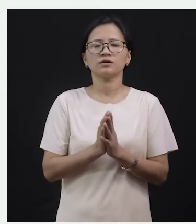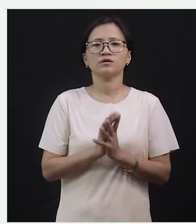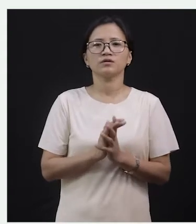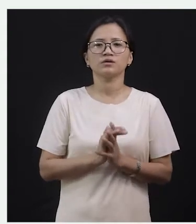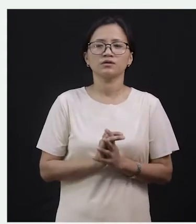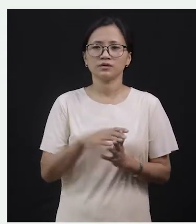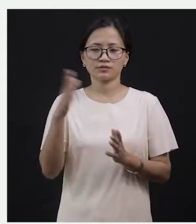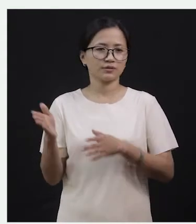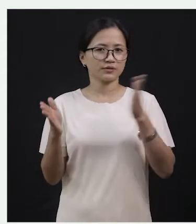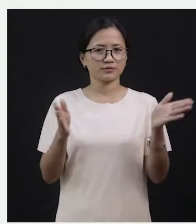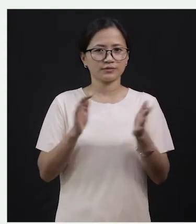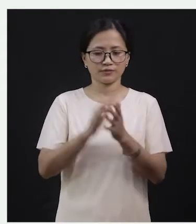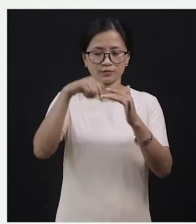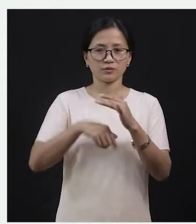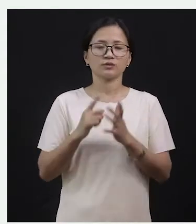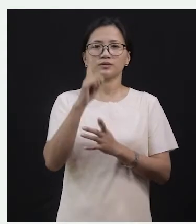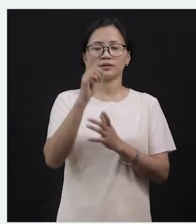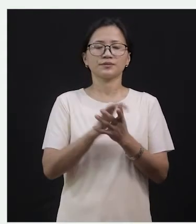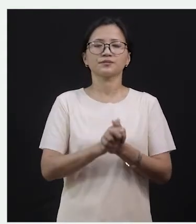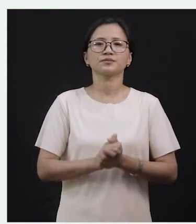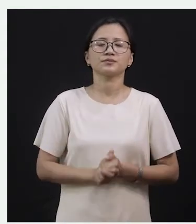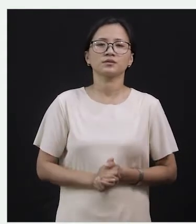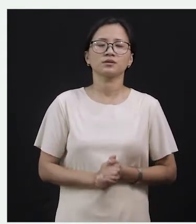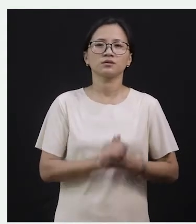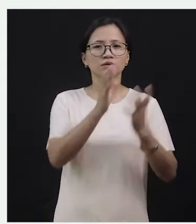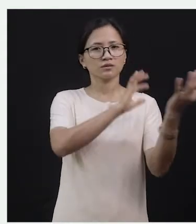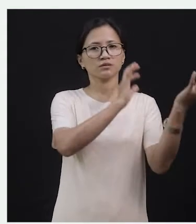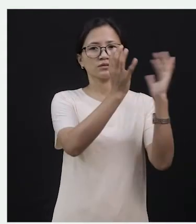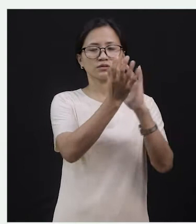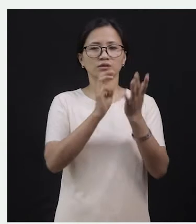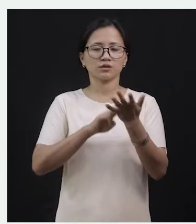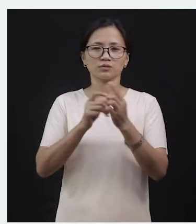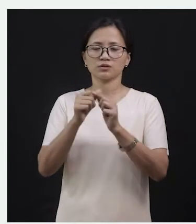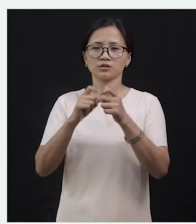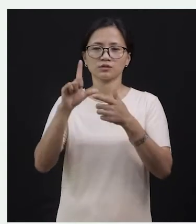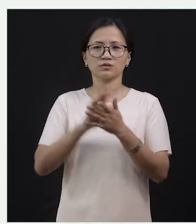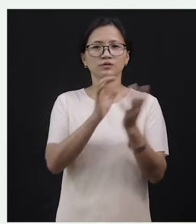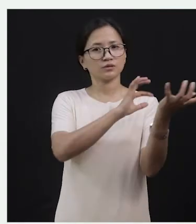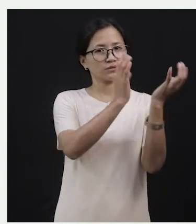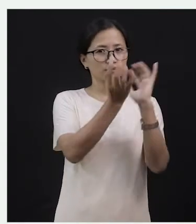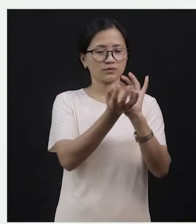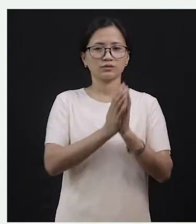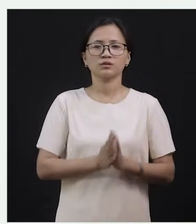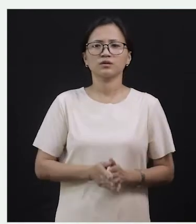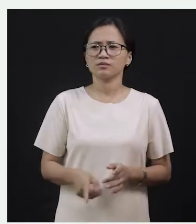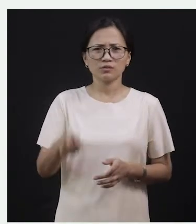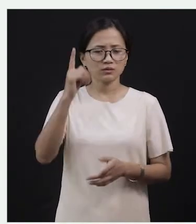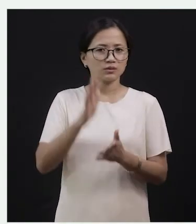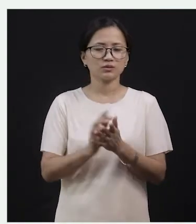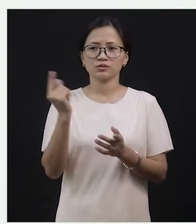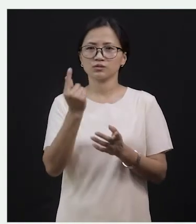the right and left. Okay, so the globe is a model of the earth. These are mostly used by